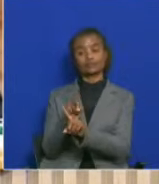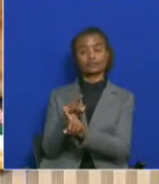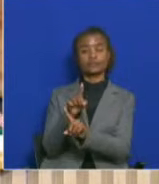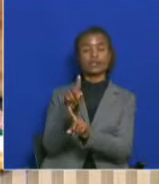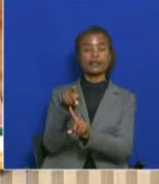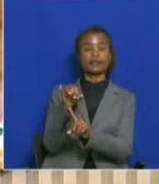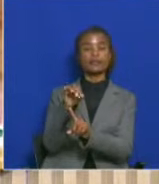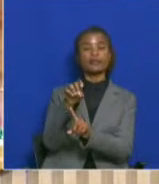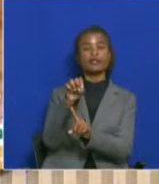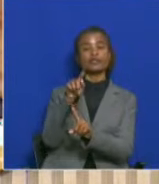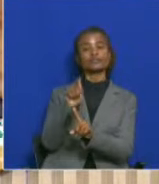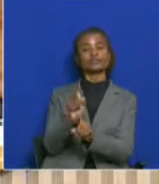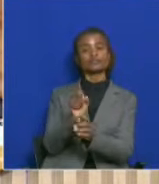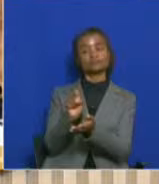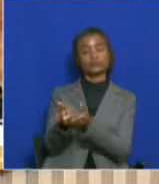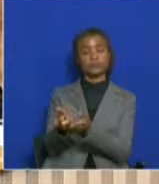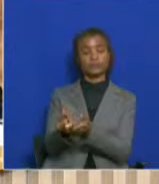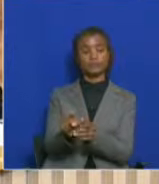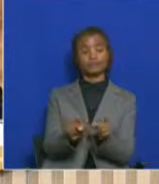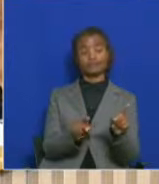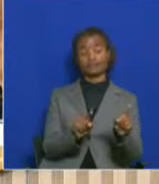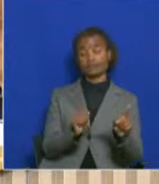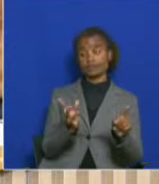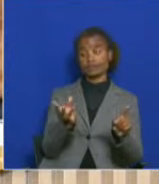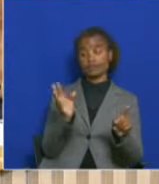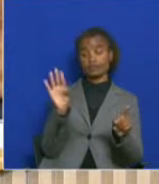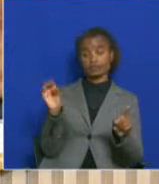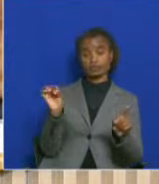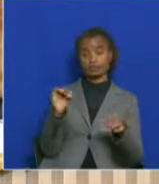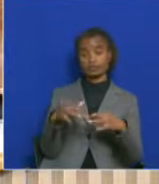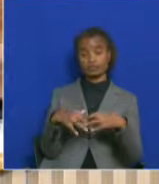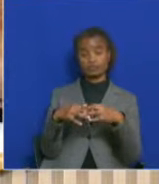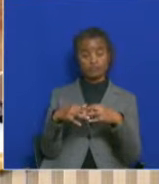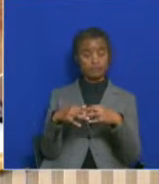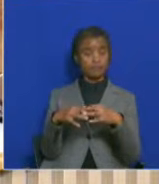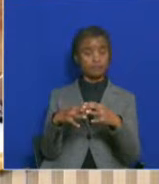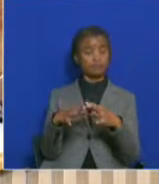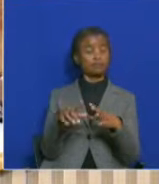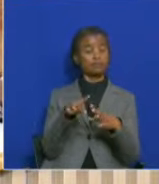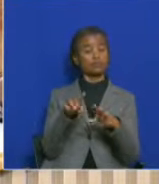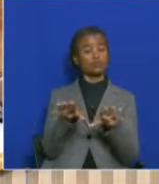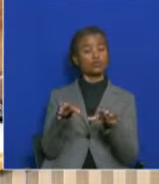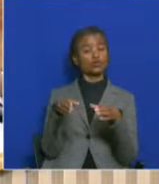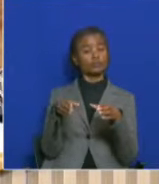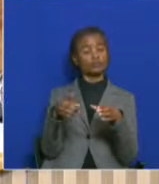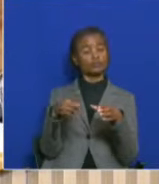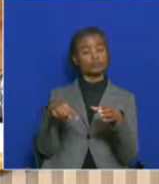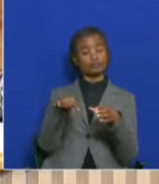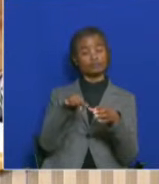us? And he says, yes.